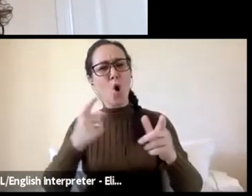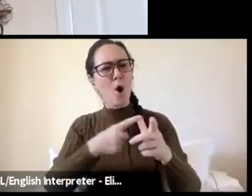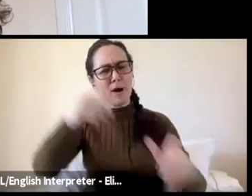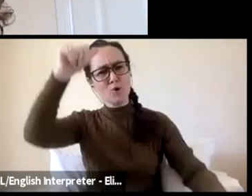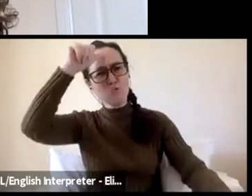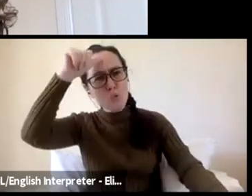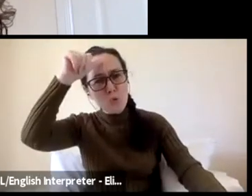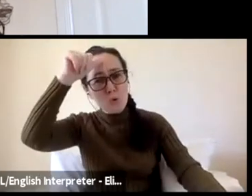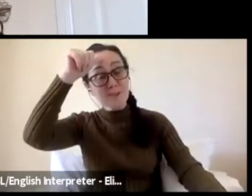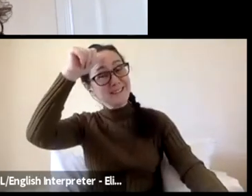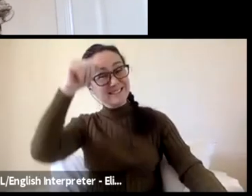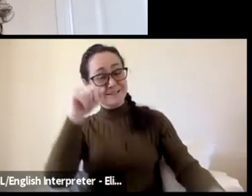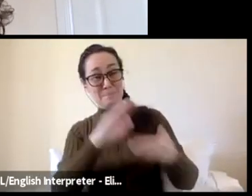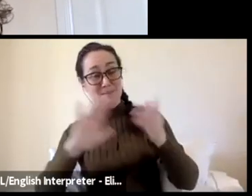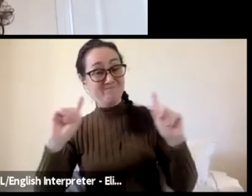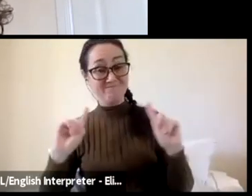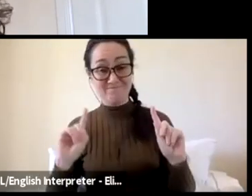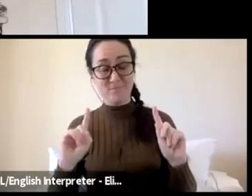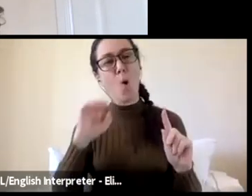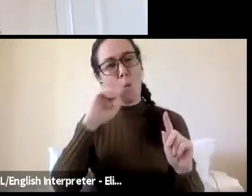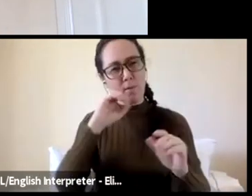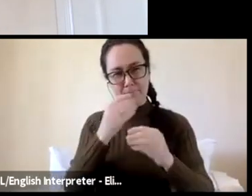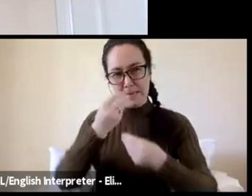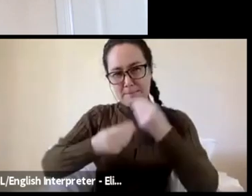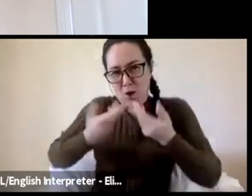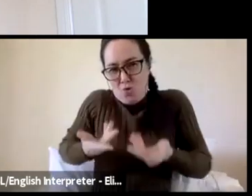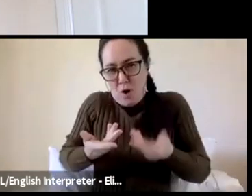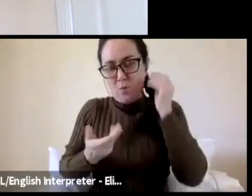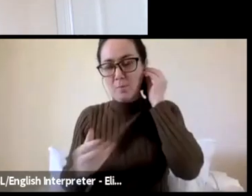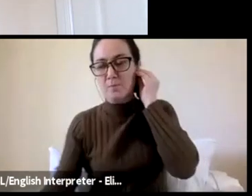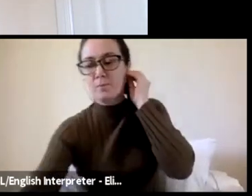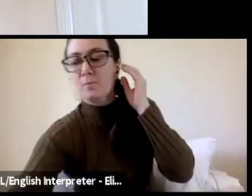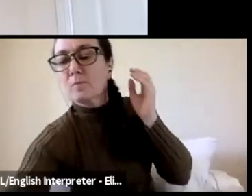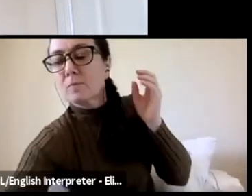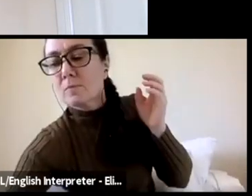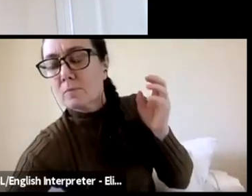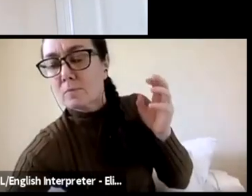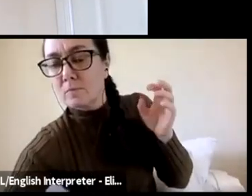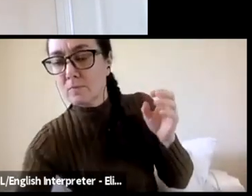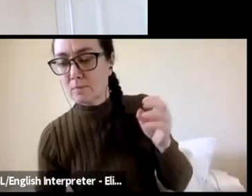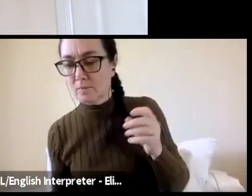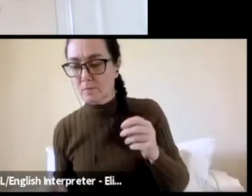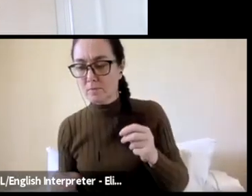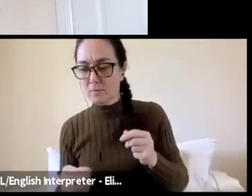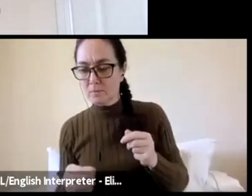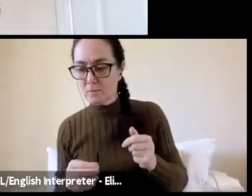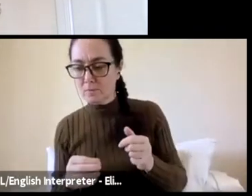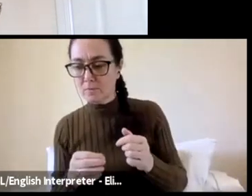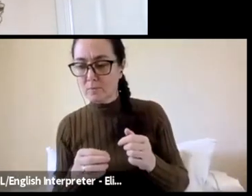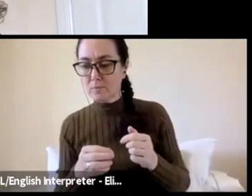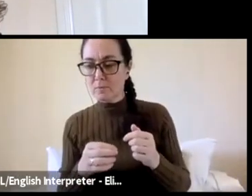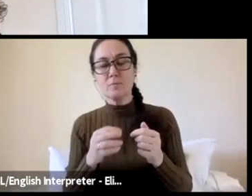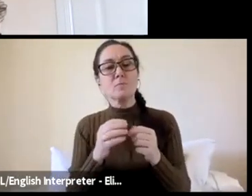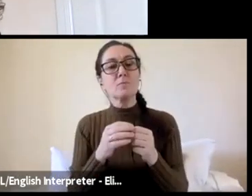few terms that you might hear throughout the morning and clarify what they are, just in case. So the first one is the Human Rights